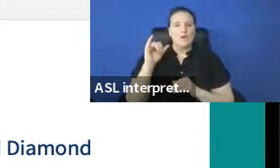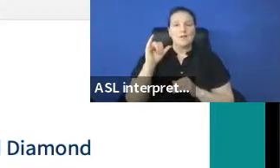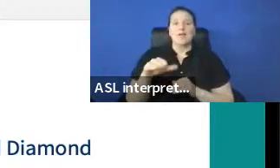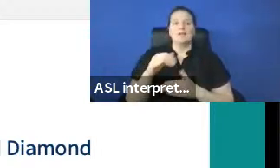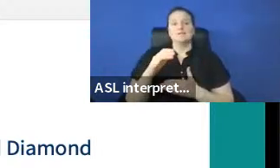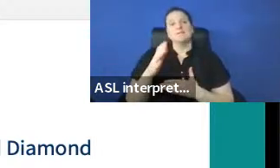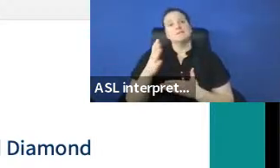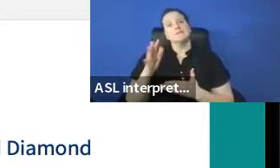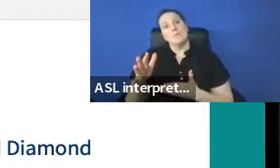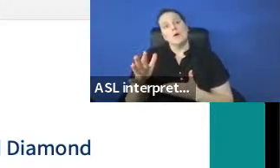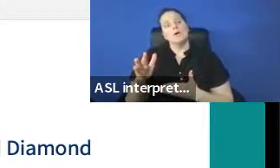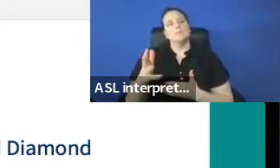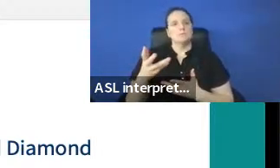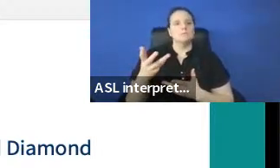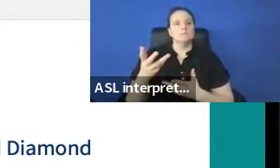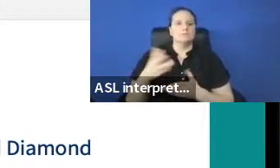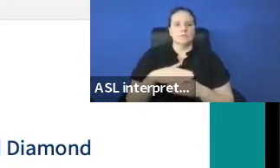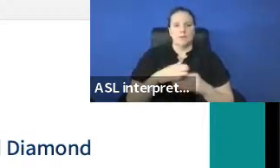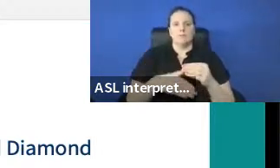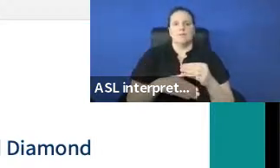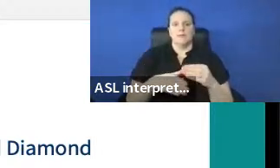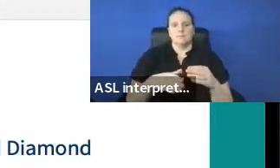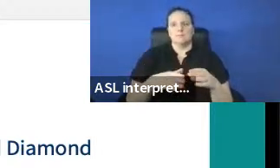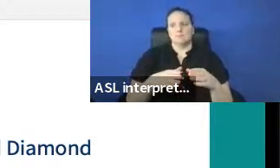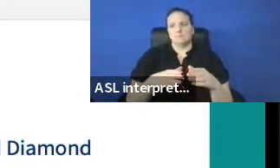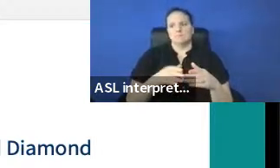somewhat an incomplete picture,